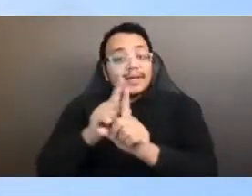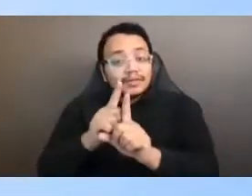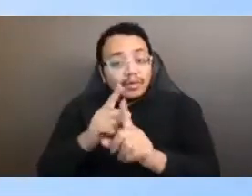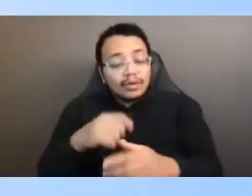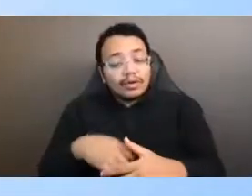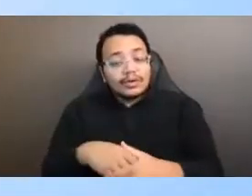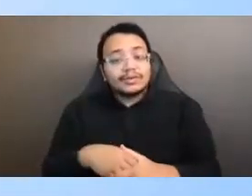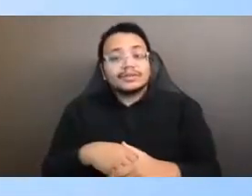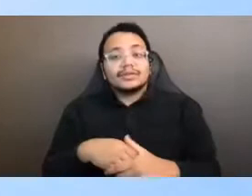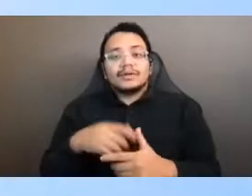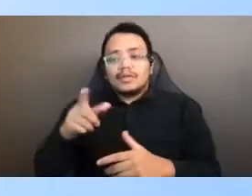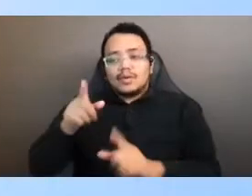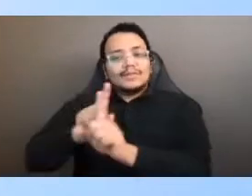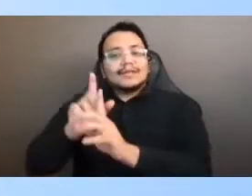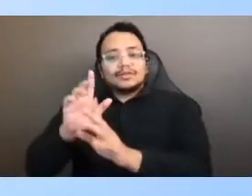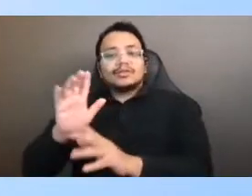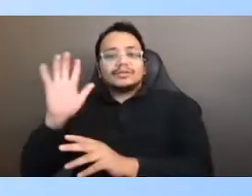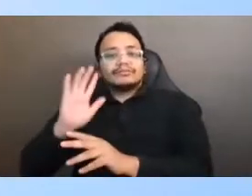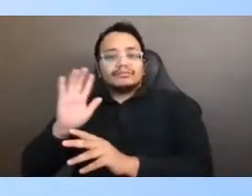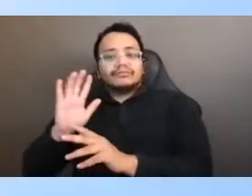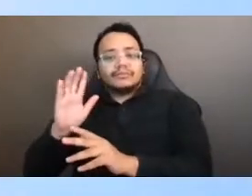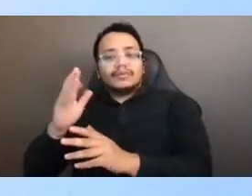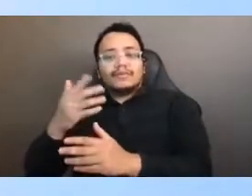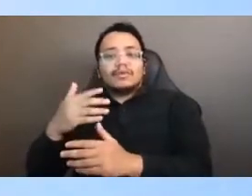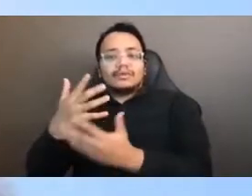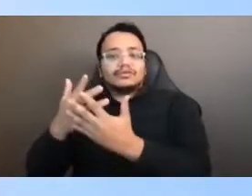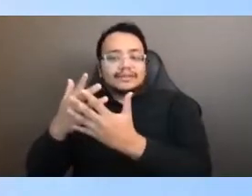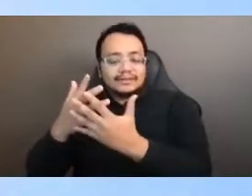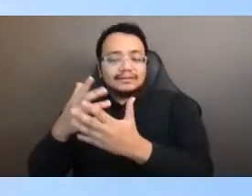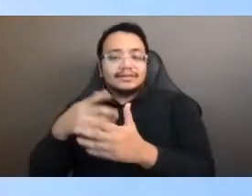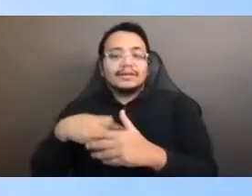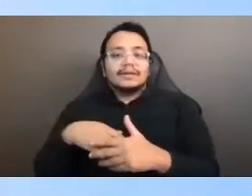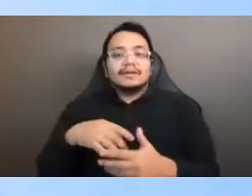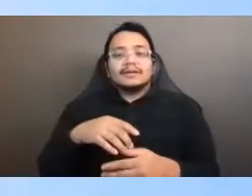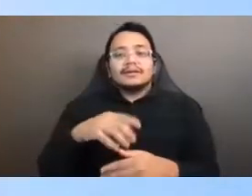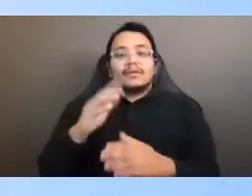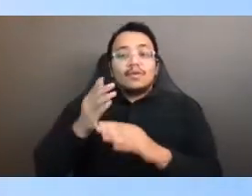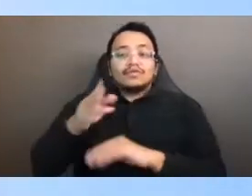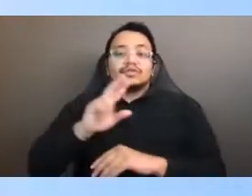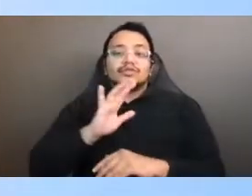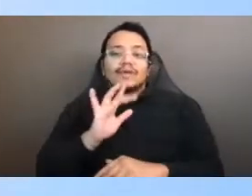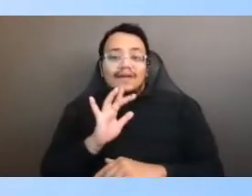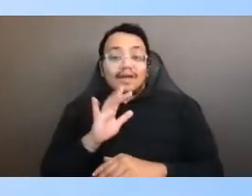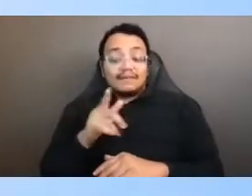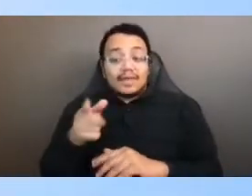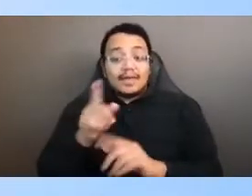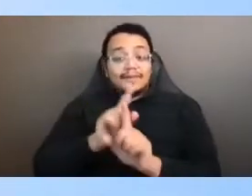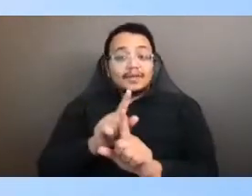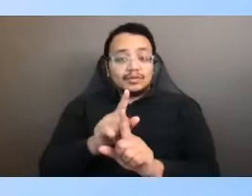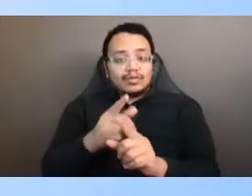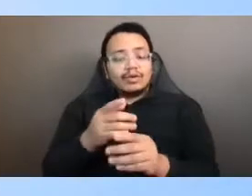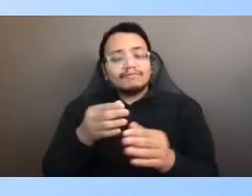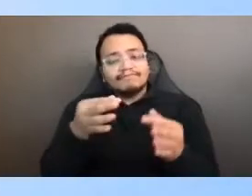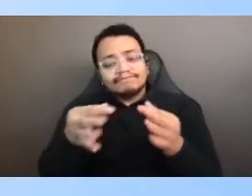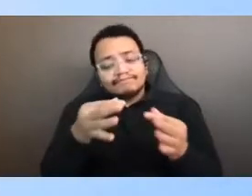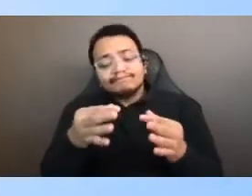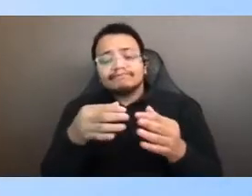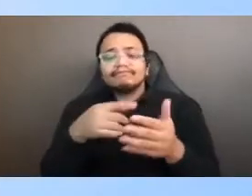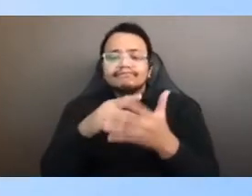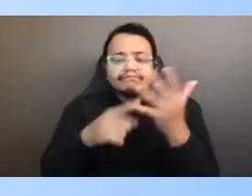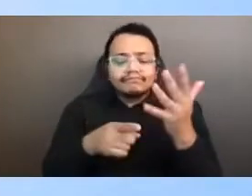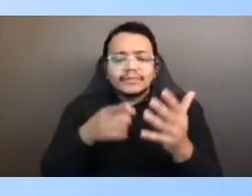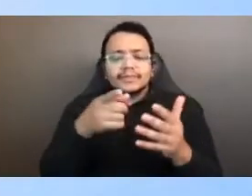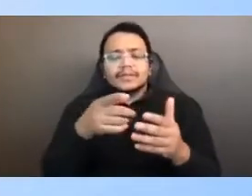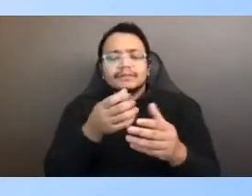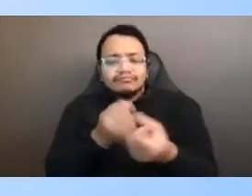who are incarcerated people over the age of 25 years old, who help the young person realize their potential and their full purpose in life. We